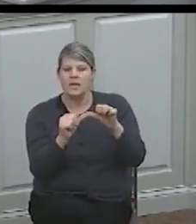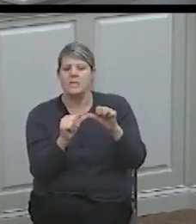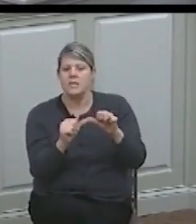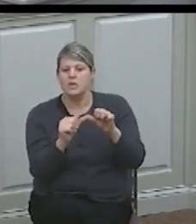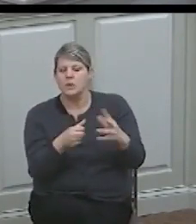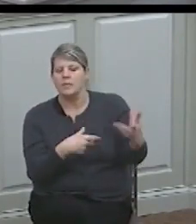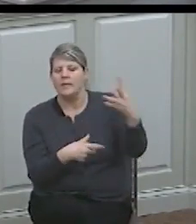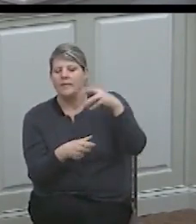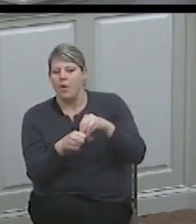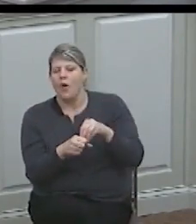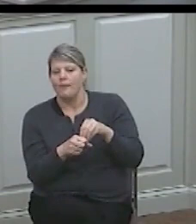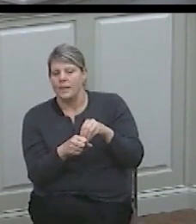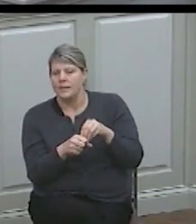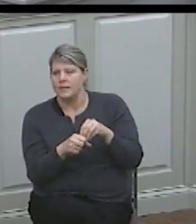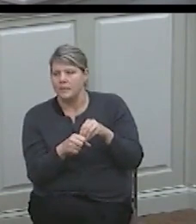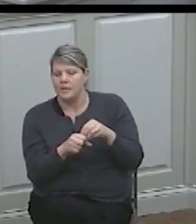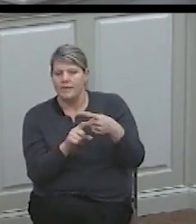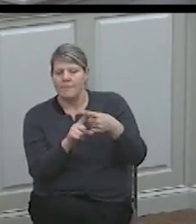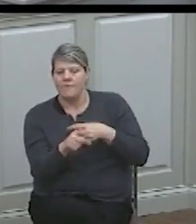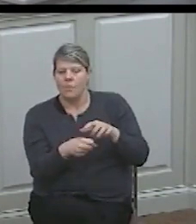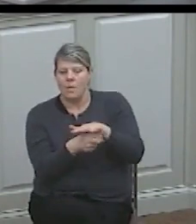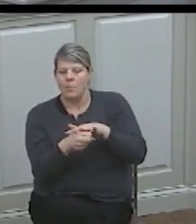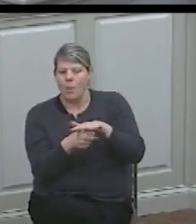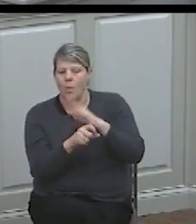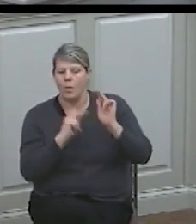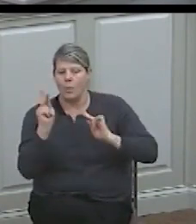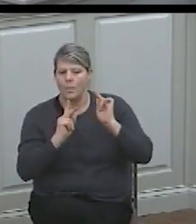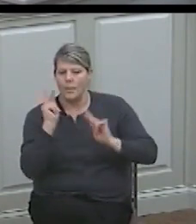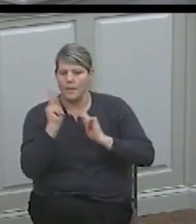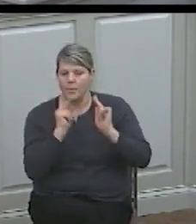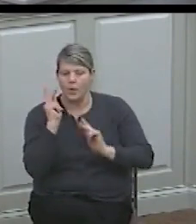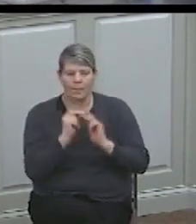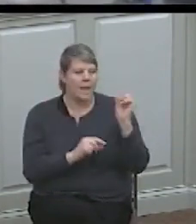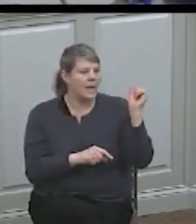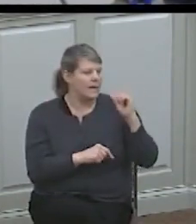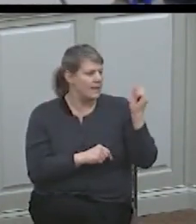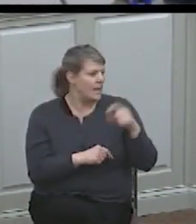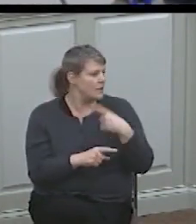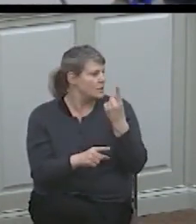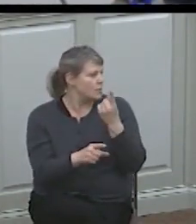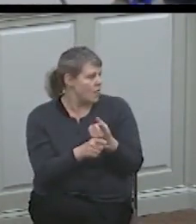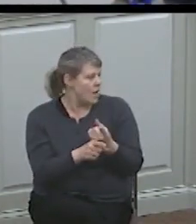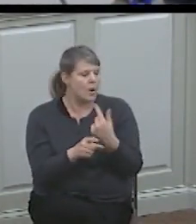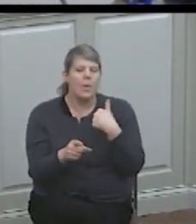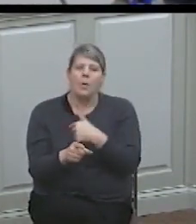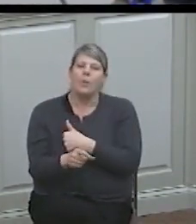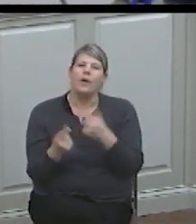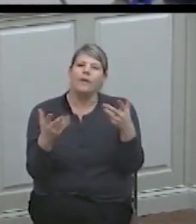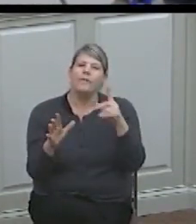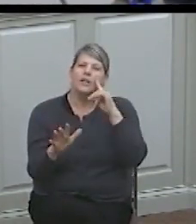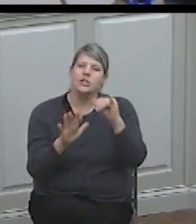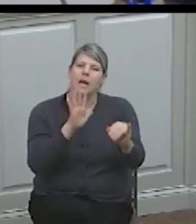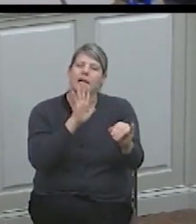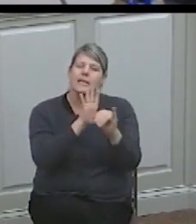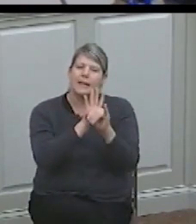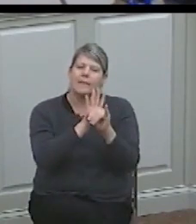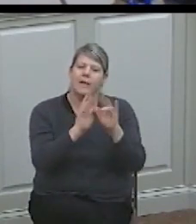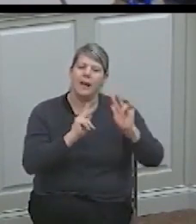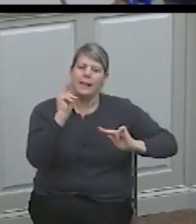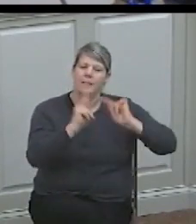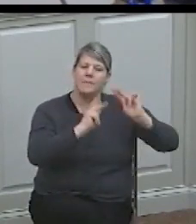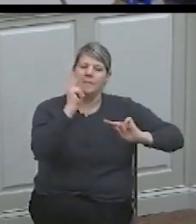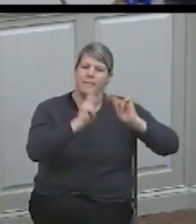from local stakeholders. Correct. And we had identified stakeholders about a year ago or